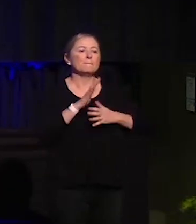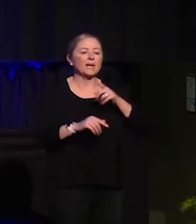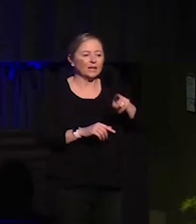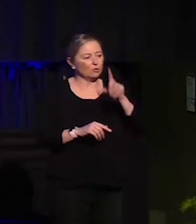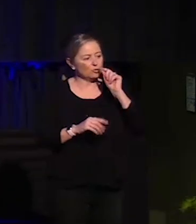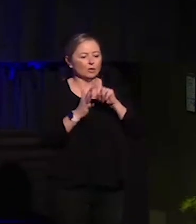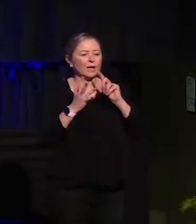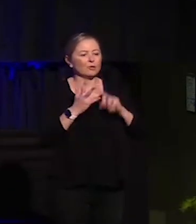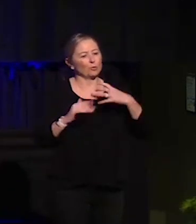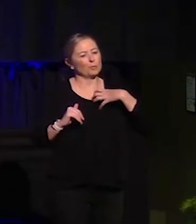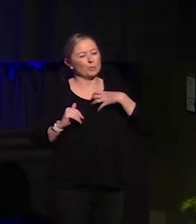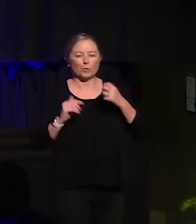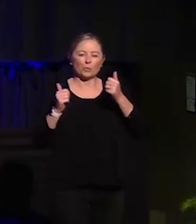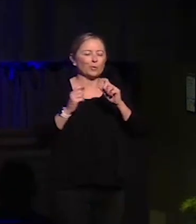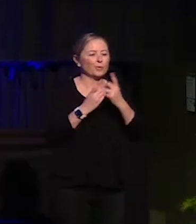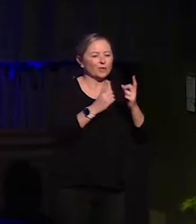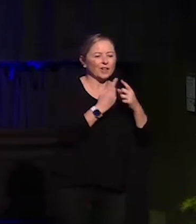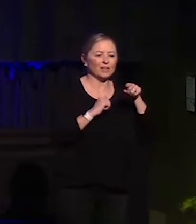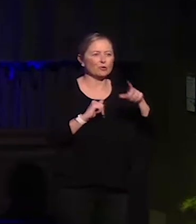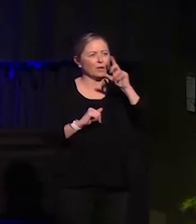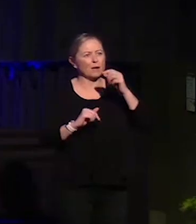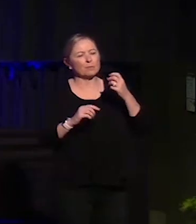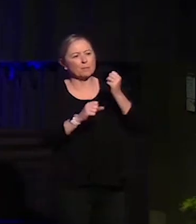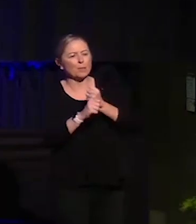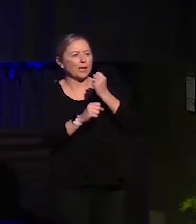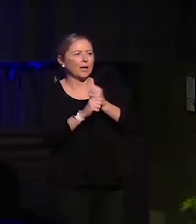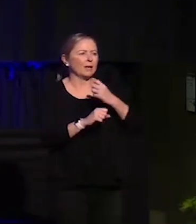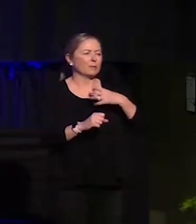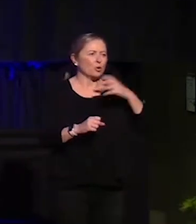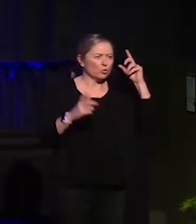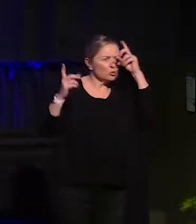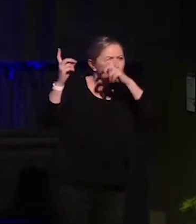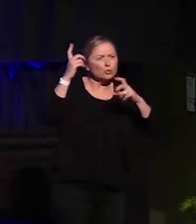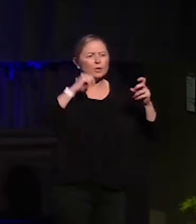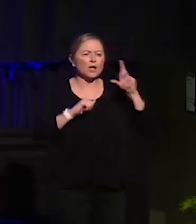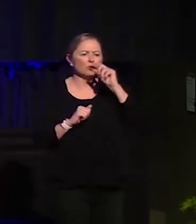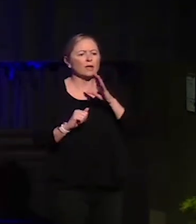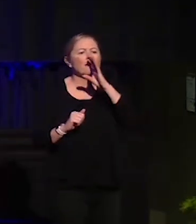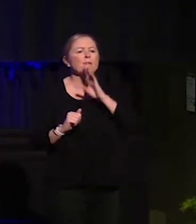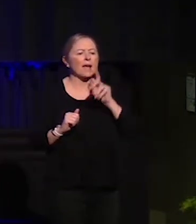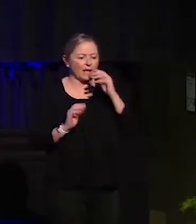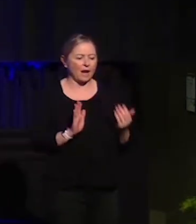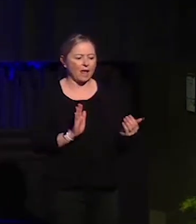do more of the good things. It allows you to innovate. It allows you to add sprinkles to your vanilla.